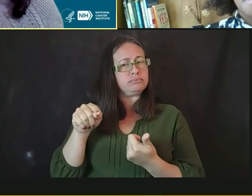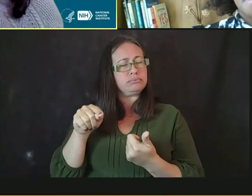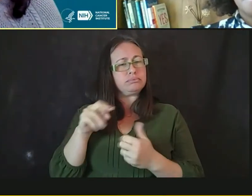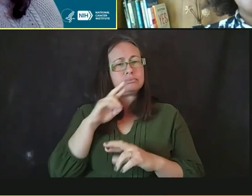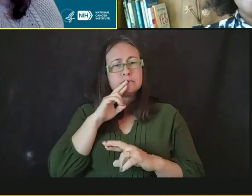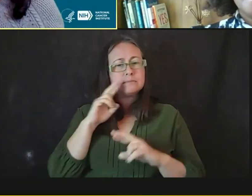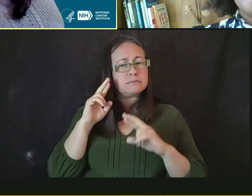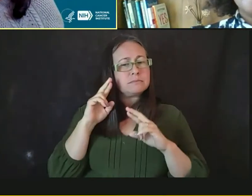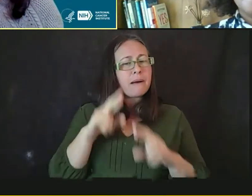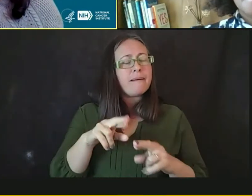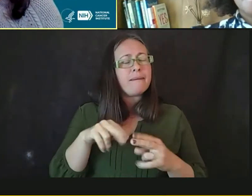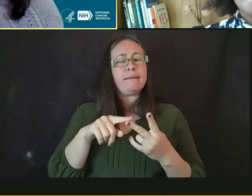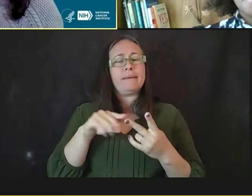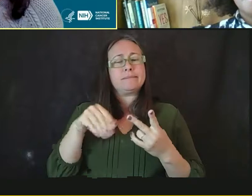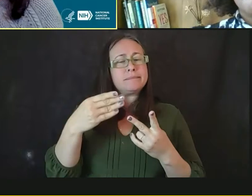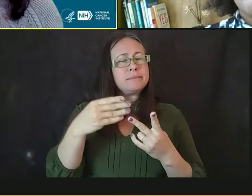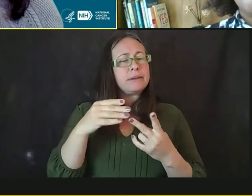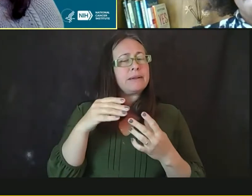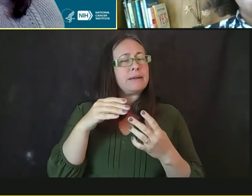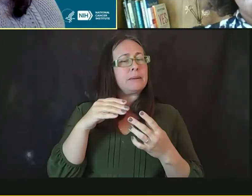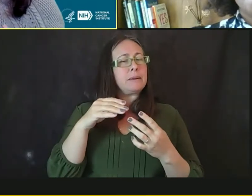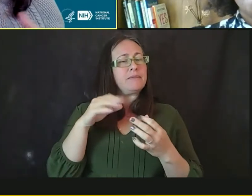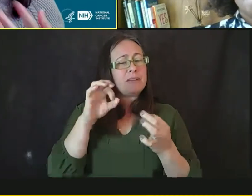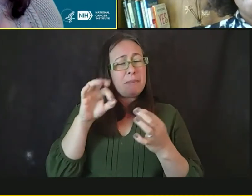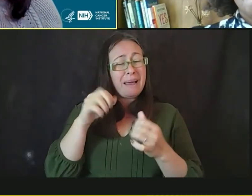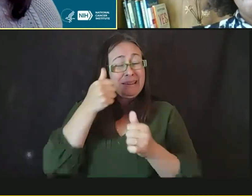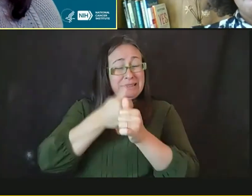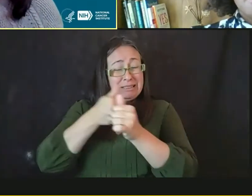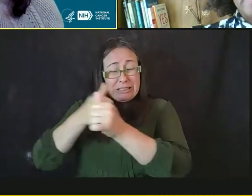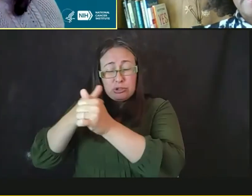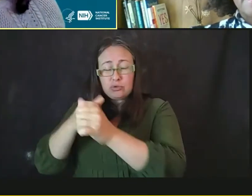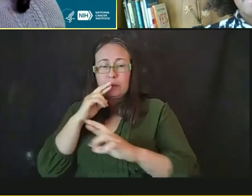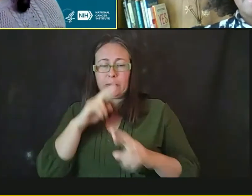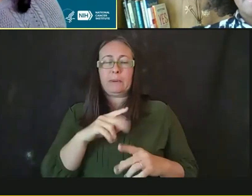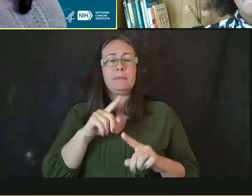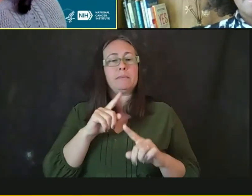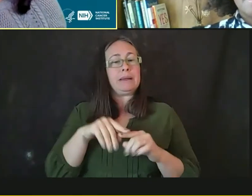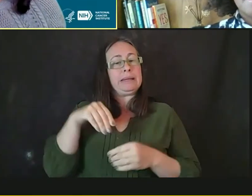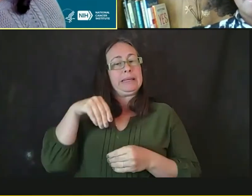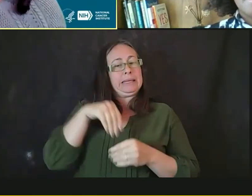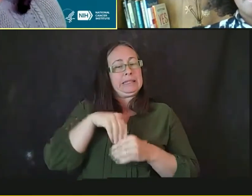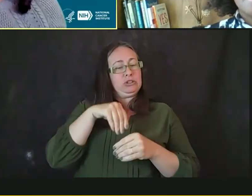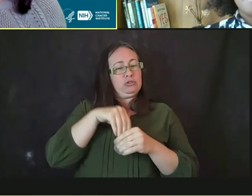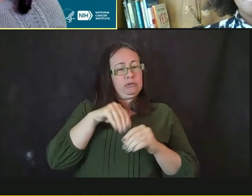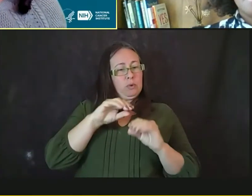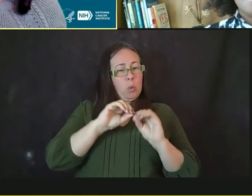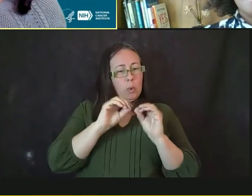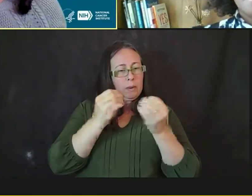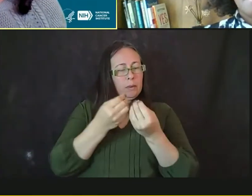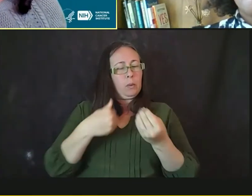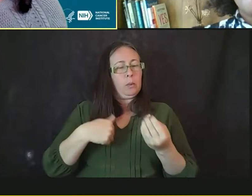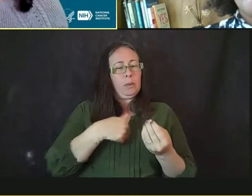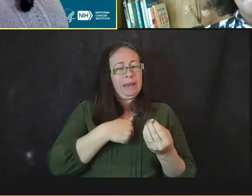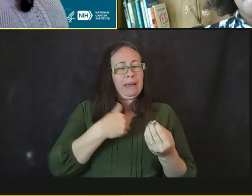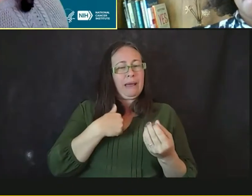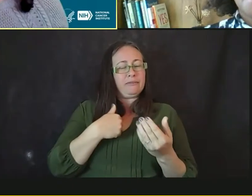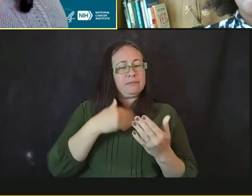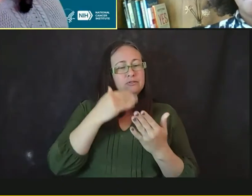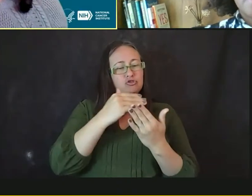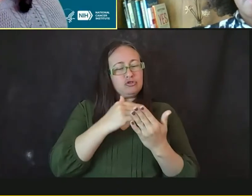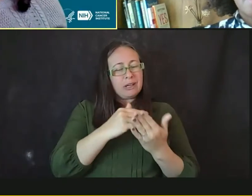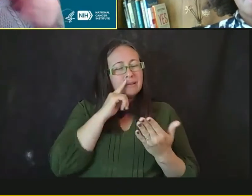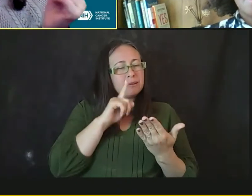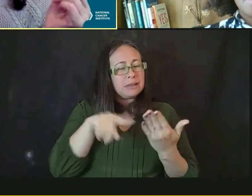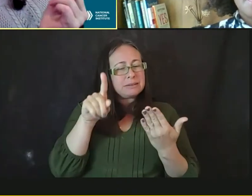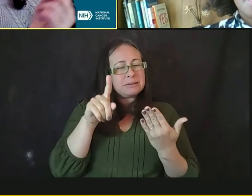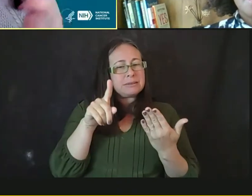respond and give feedback on every progress report. And so internally, we have a checklist that we have to run through for each